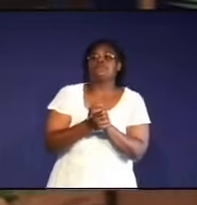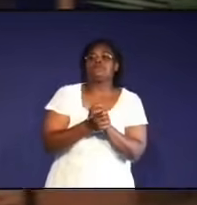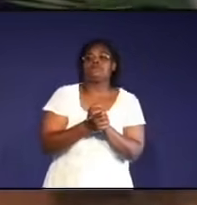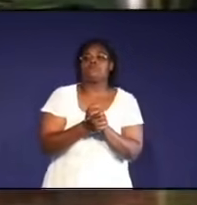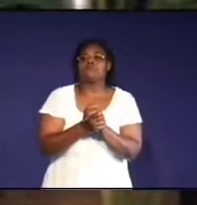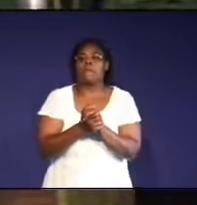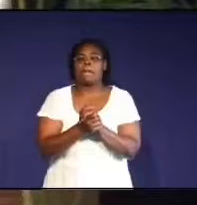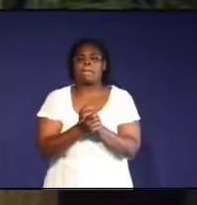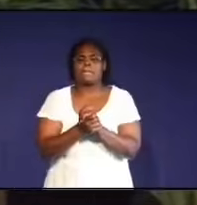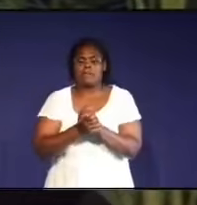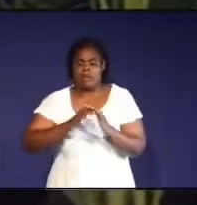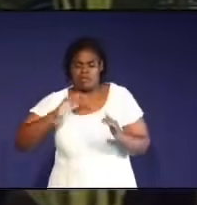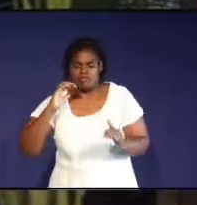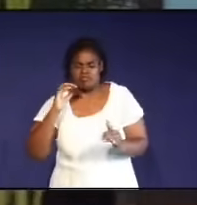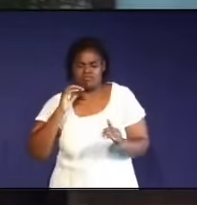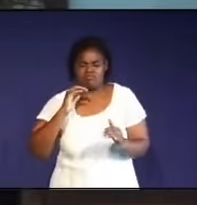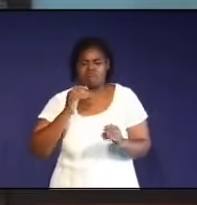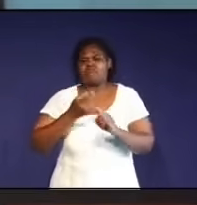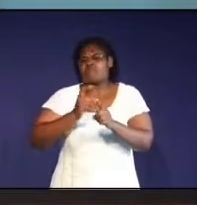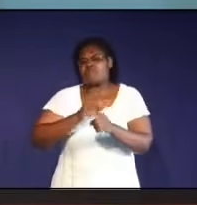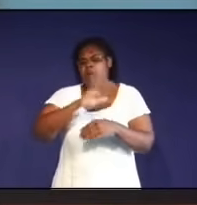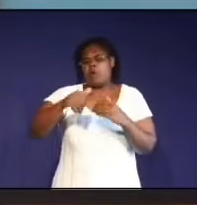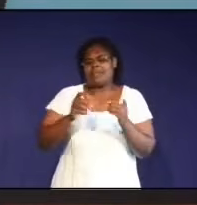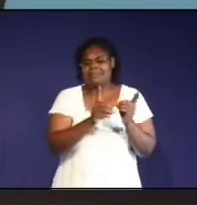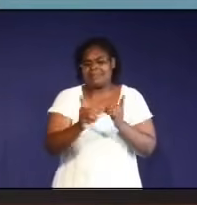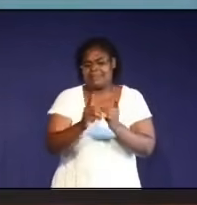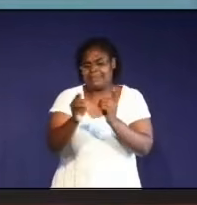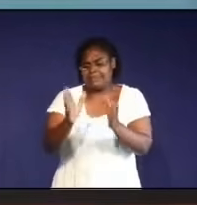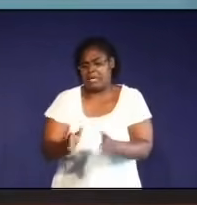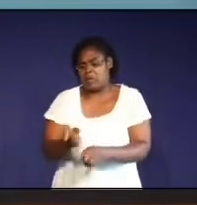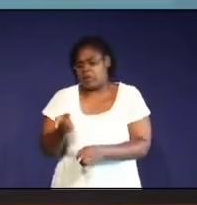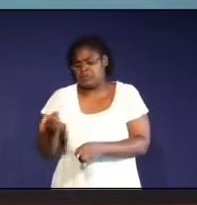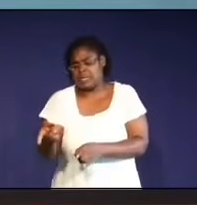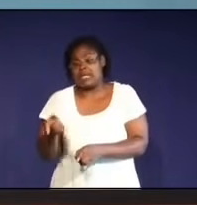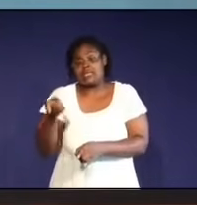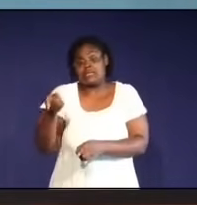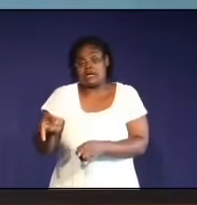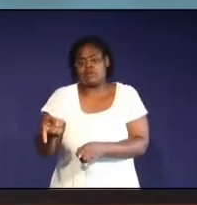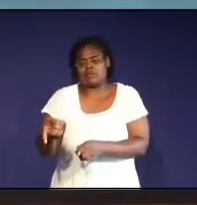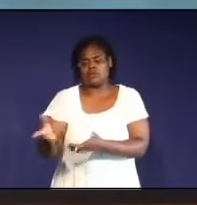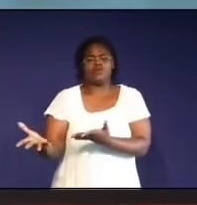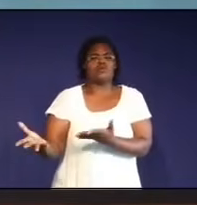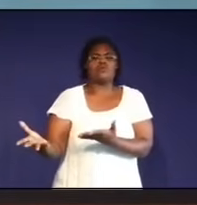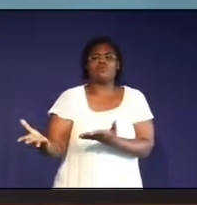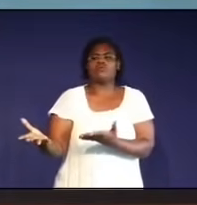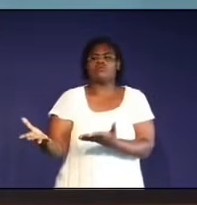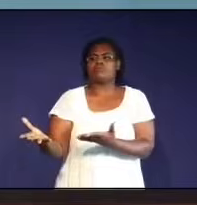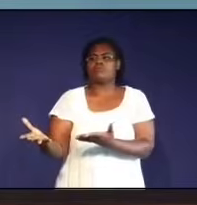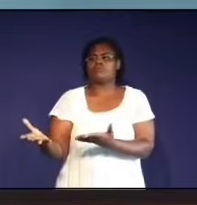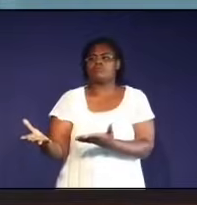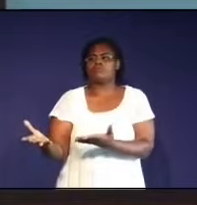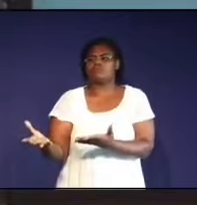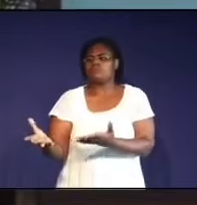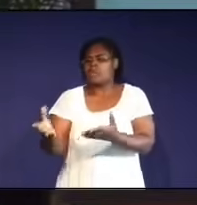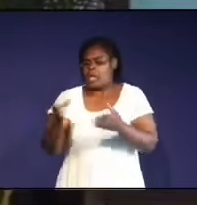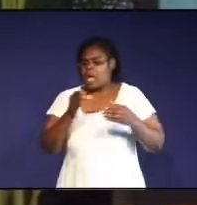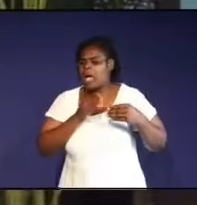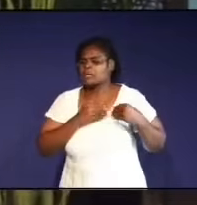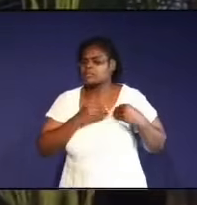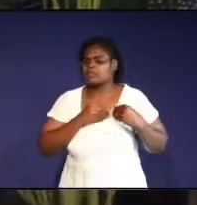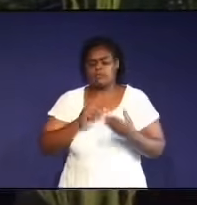Of all the disciples, this one who is receiving the